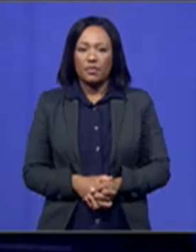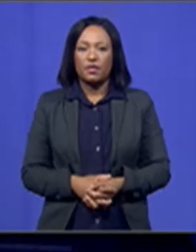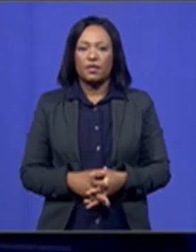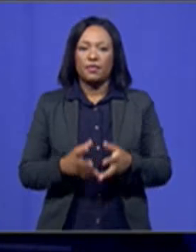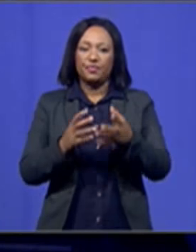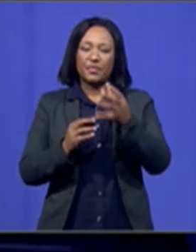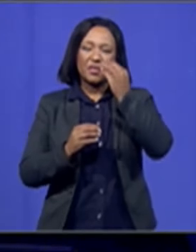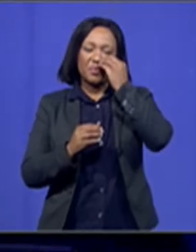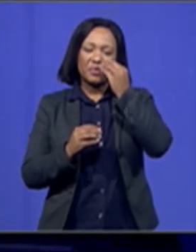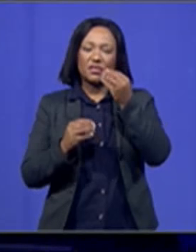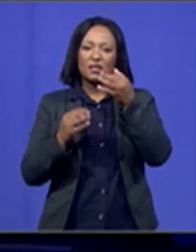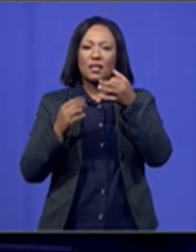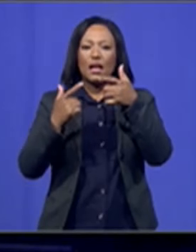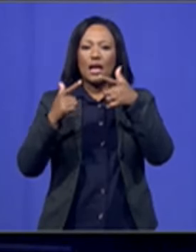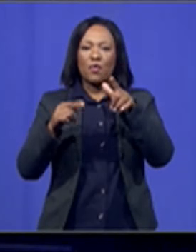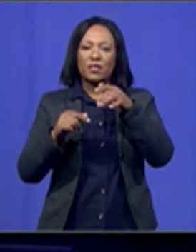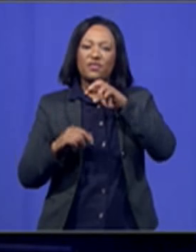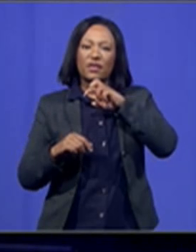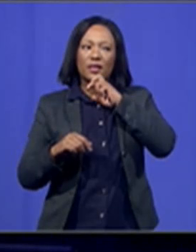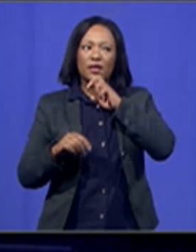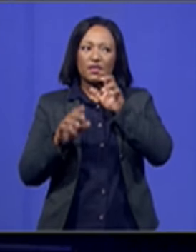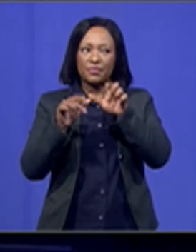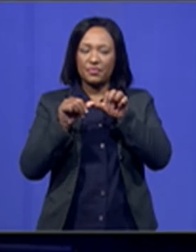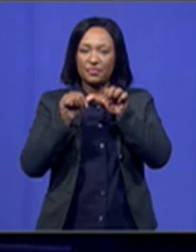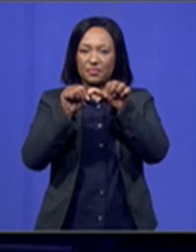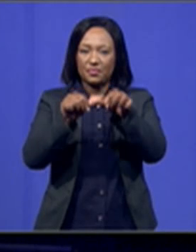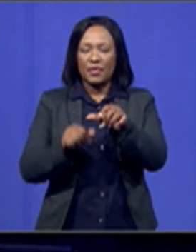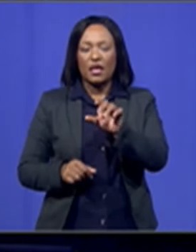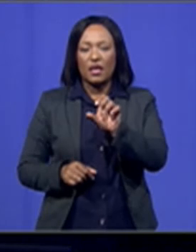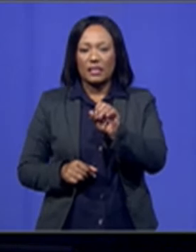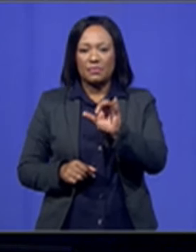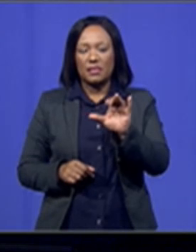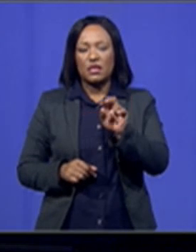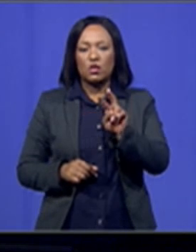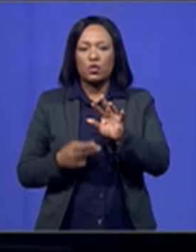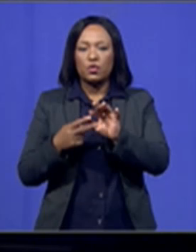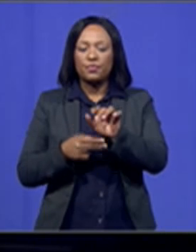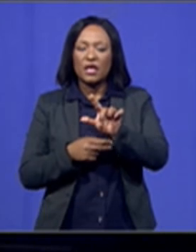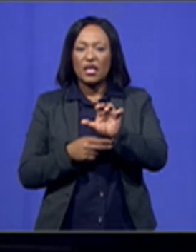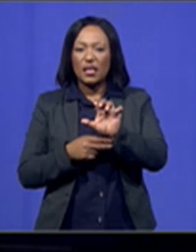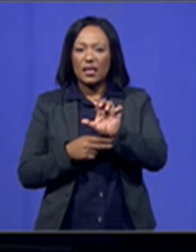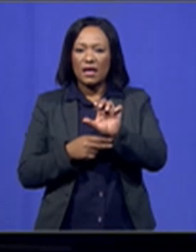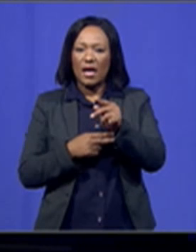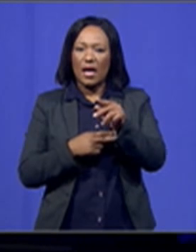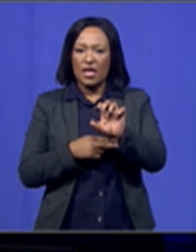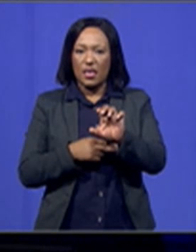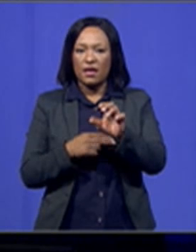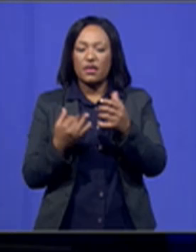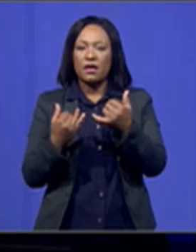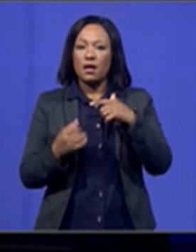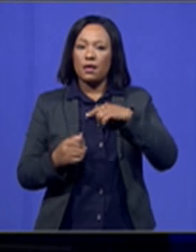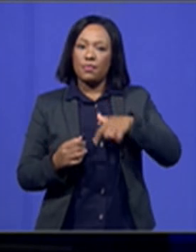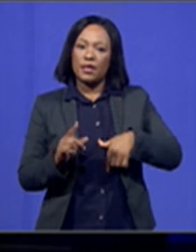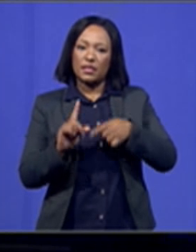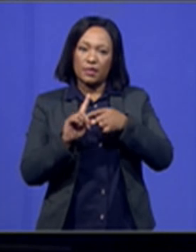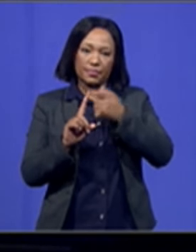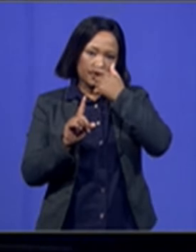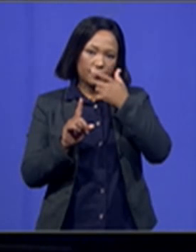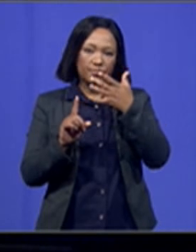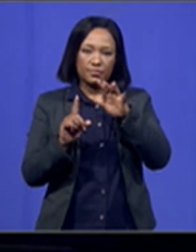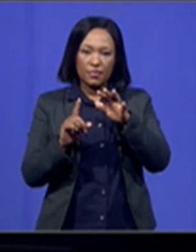Ditaba ka puo ya marena ya Sesotho di tswela pele ho SABC 2 le lehae. Mopresidente Cyril Ramaphosa o re Afrika e na le ditsha le